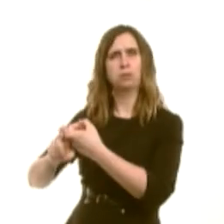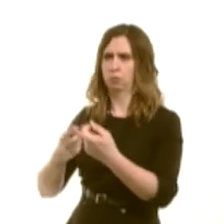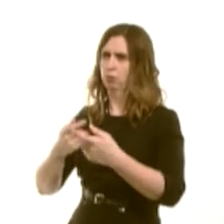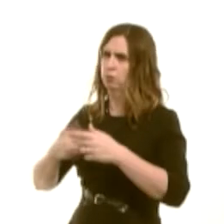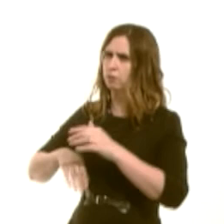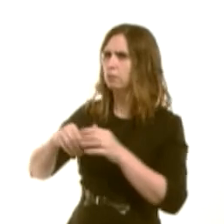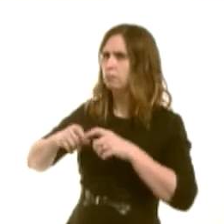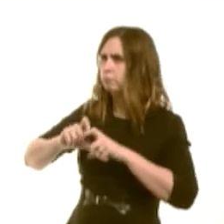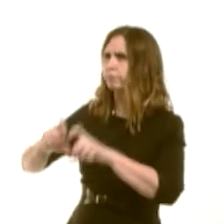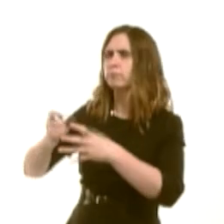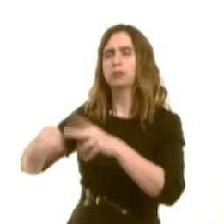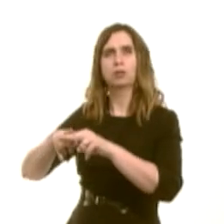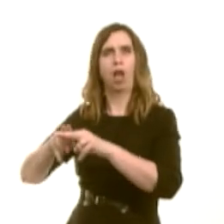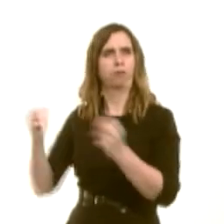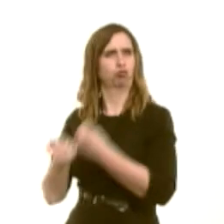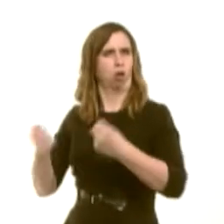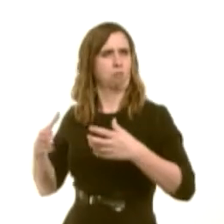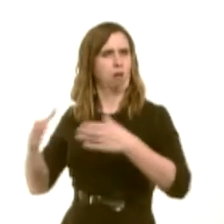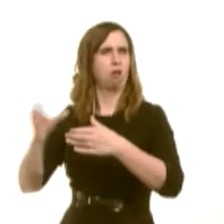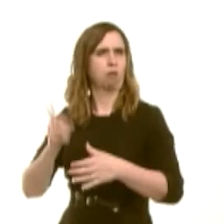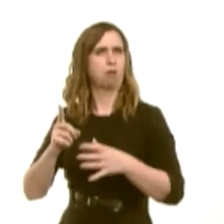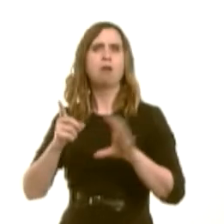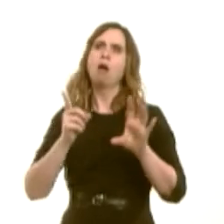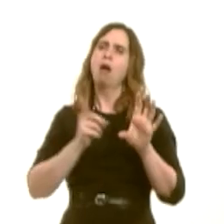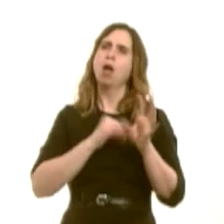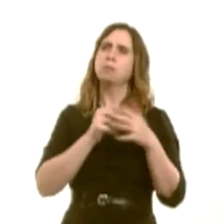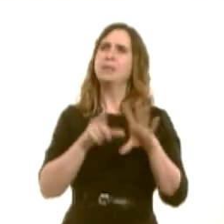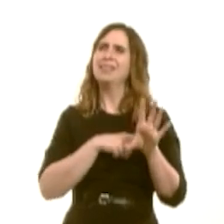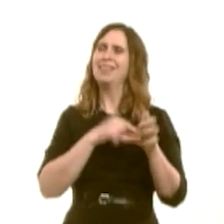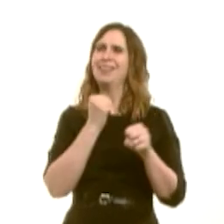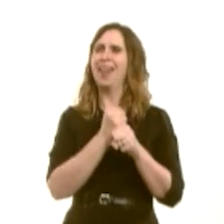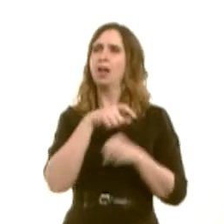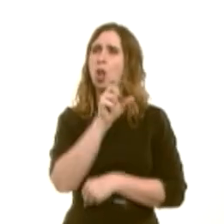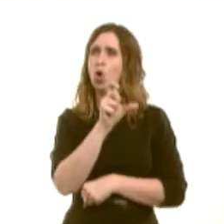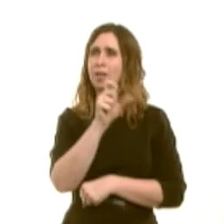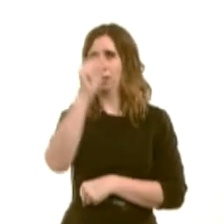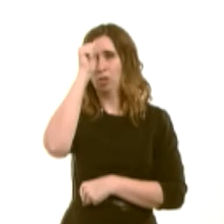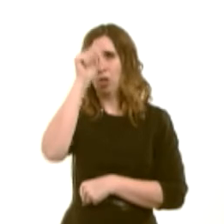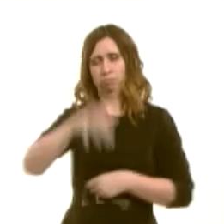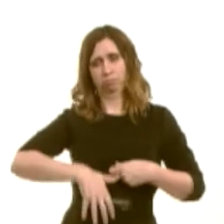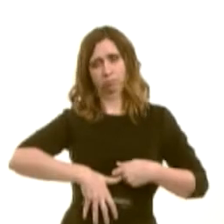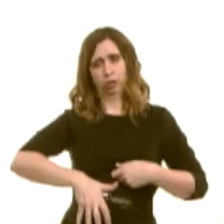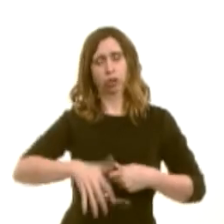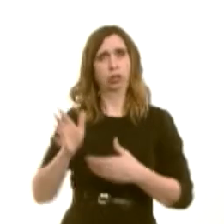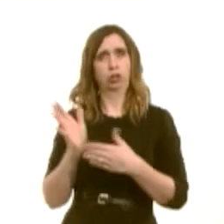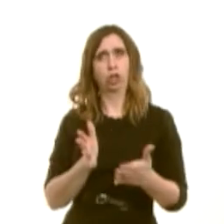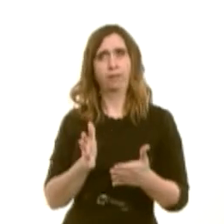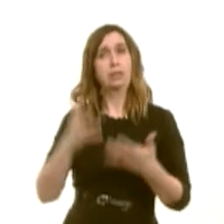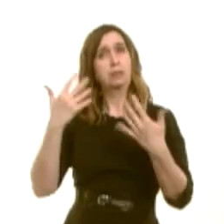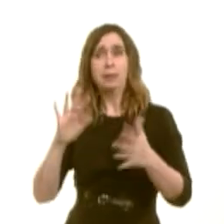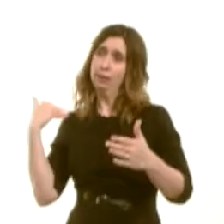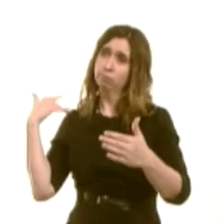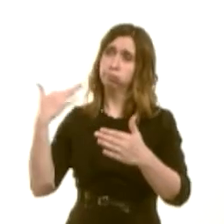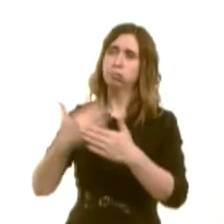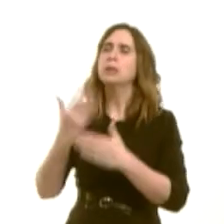example, at Ysbyty Glan-Clwyd, with the department, the Obs and Gynae department there, that there has been a strong reliance for some time